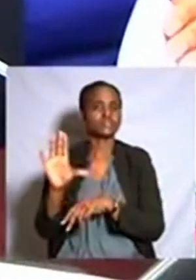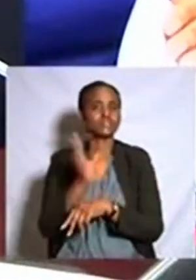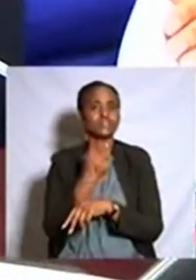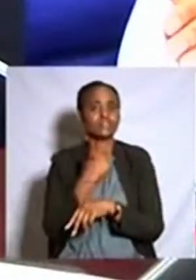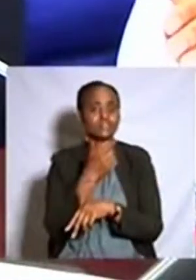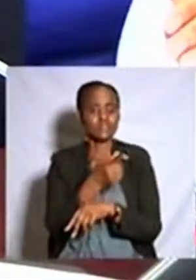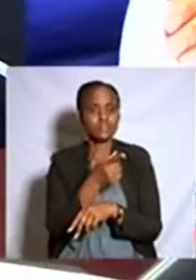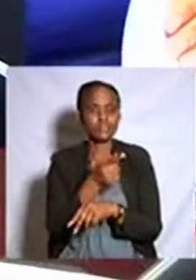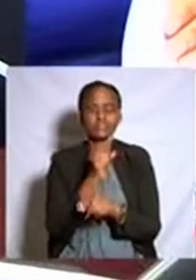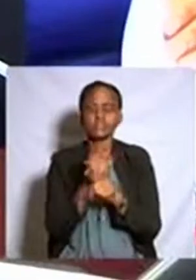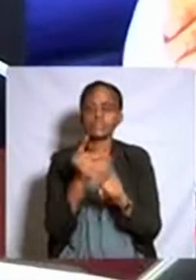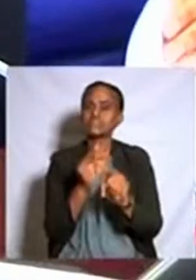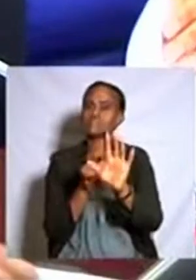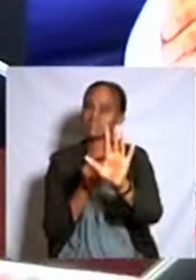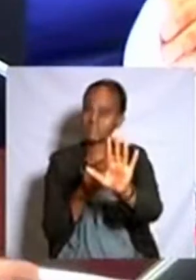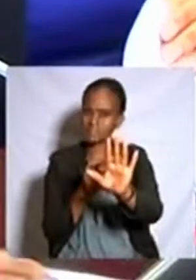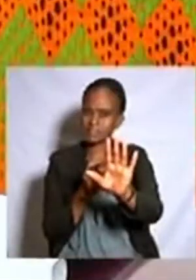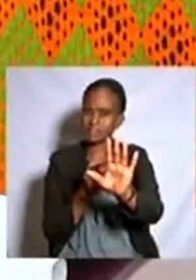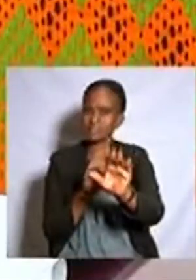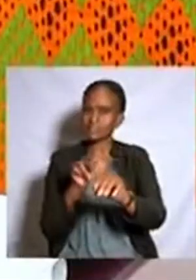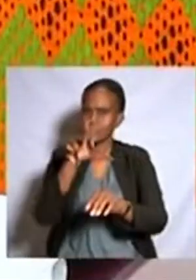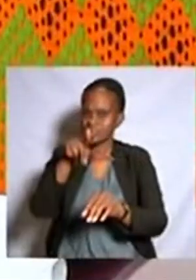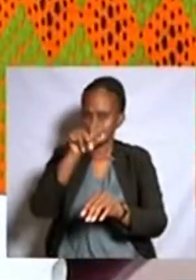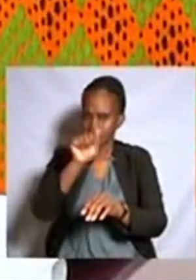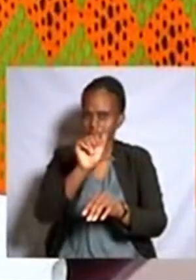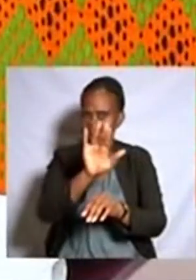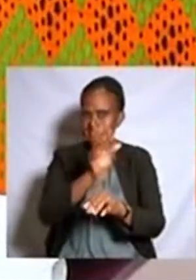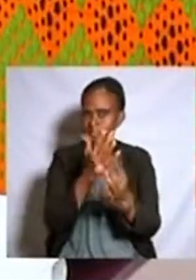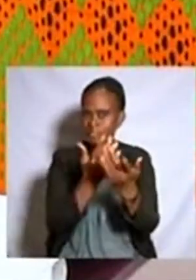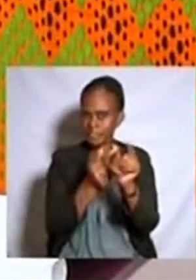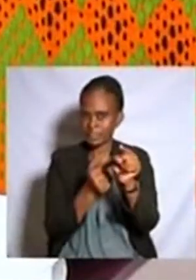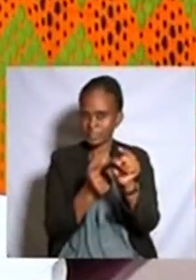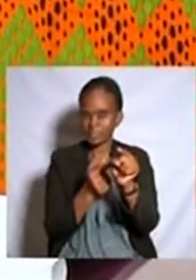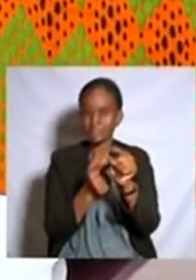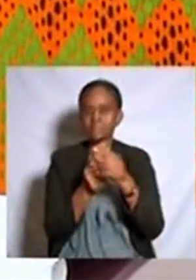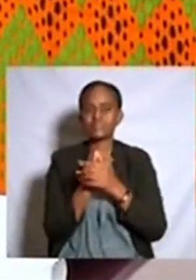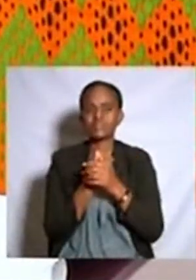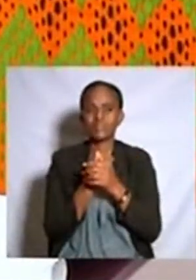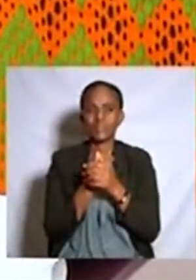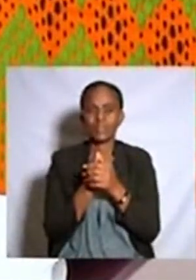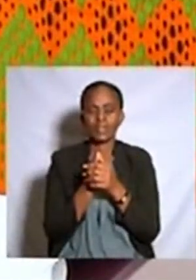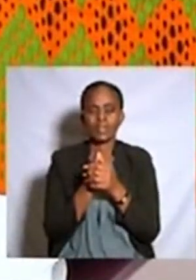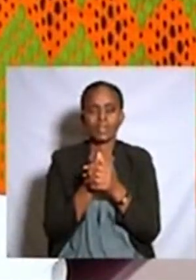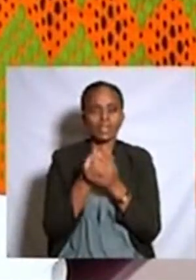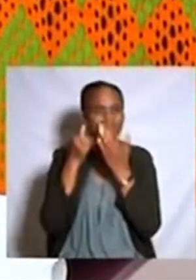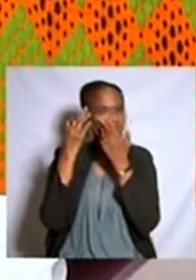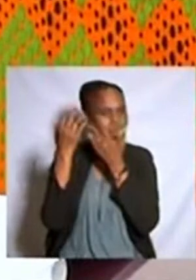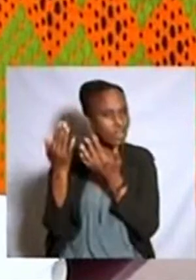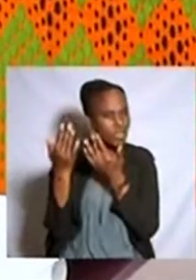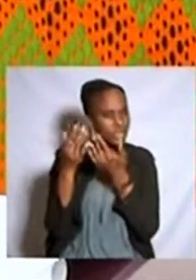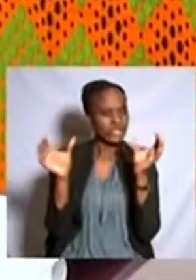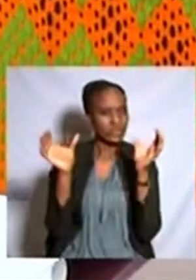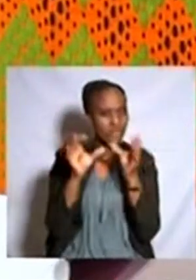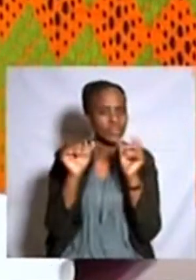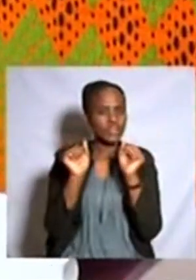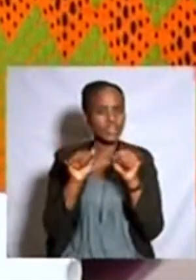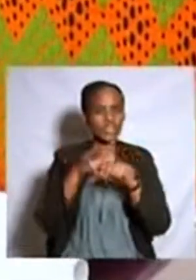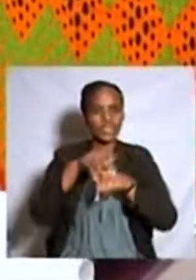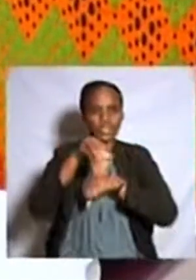just PSO, just on that one, I think the committee may wish to guide